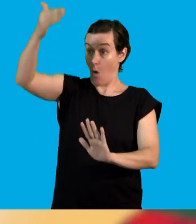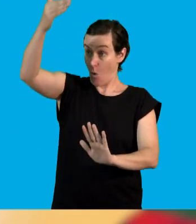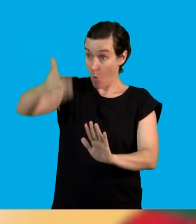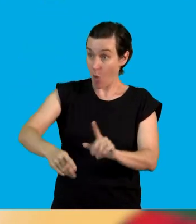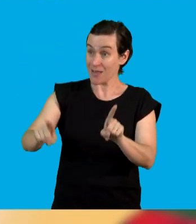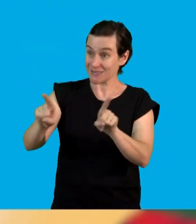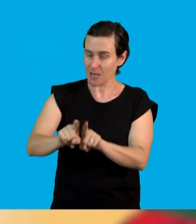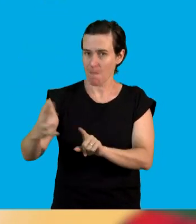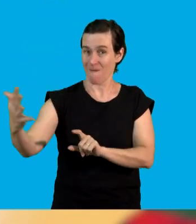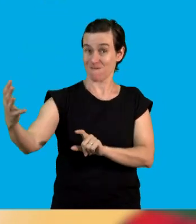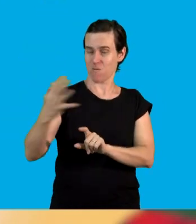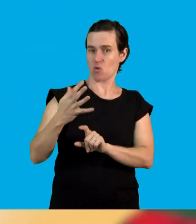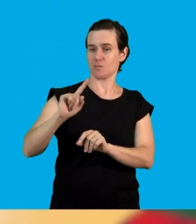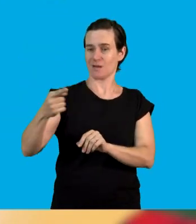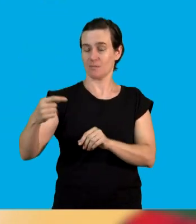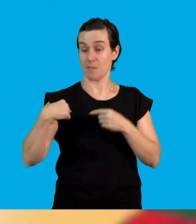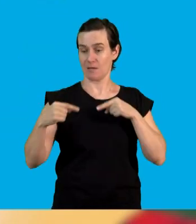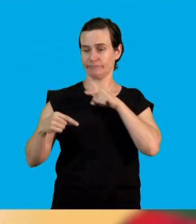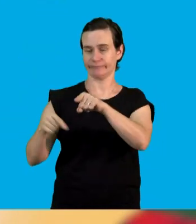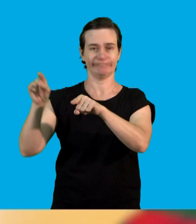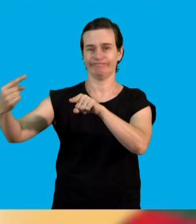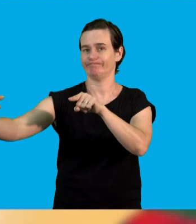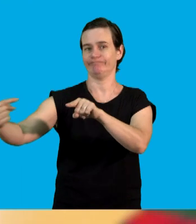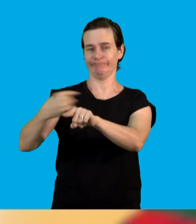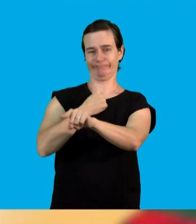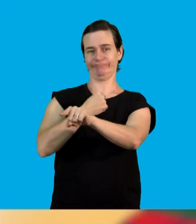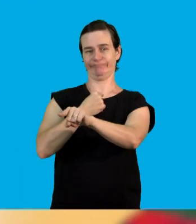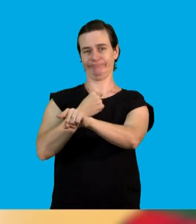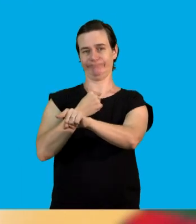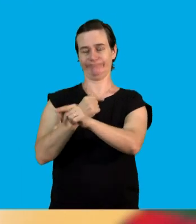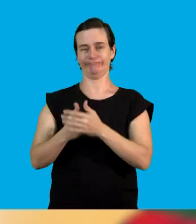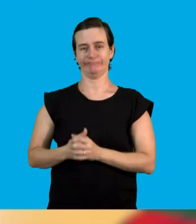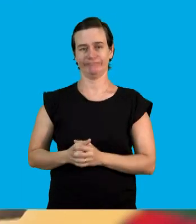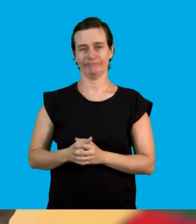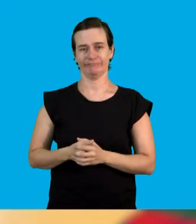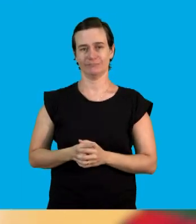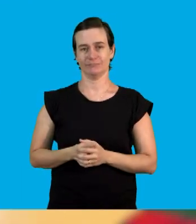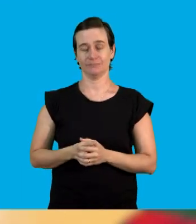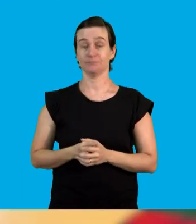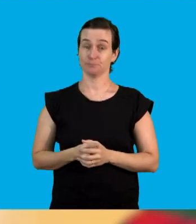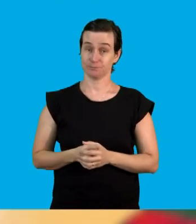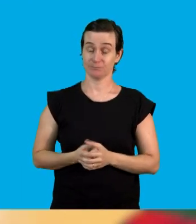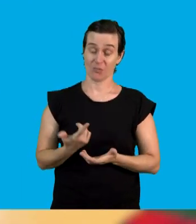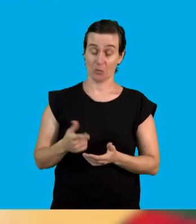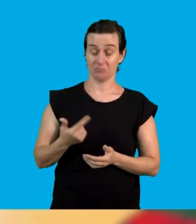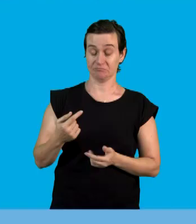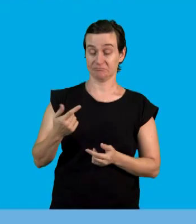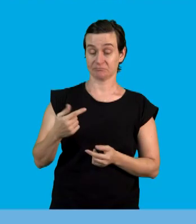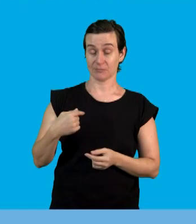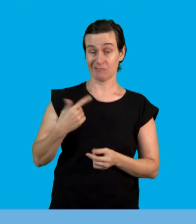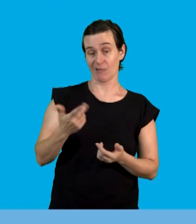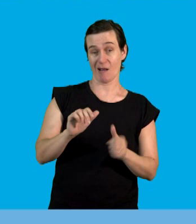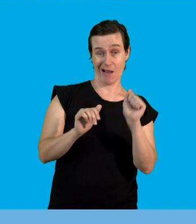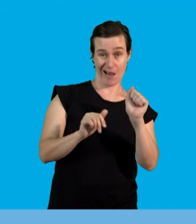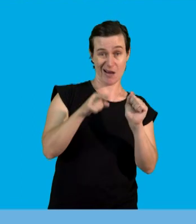the very same force onto you, but in an opposite direction. That's now the reaction part from the wall. So you being